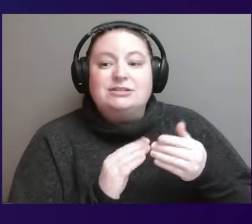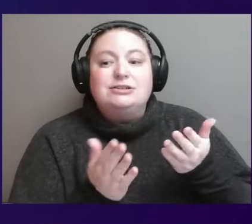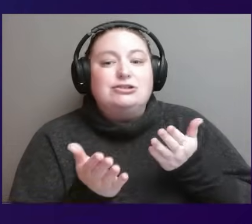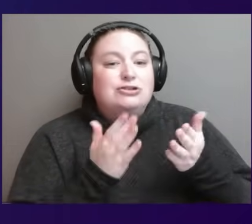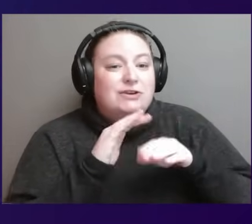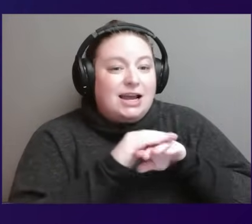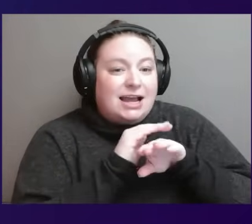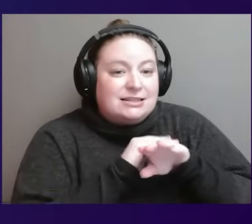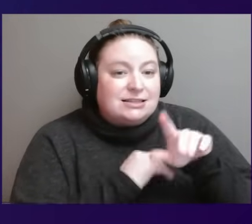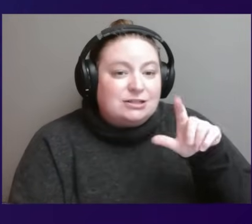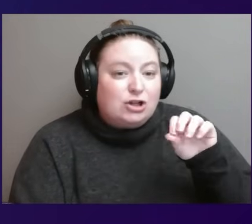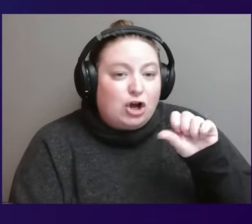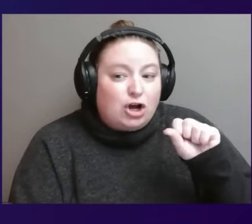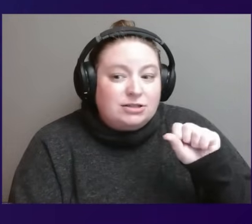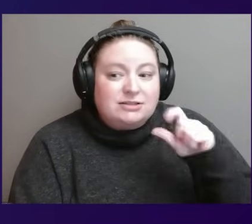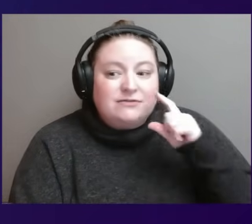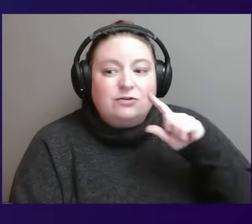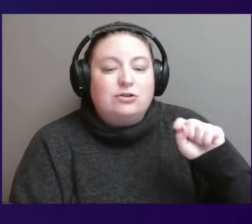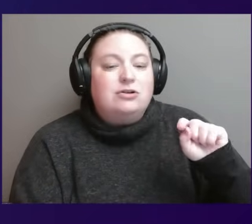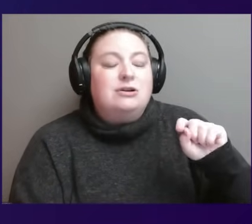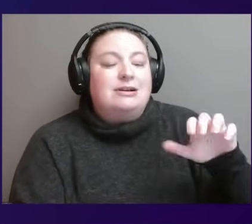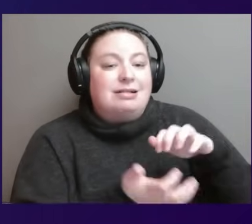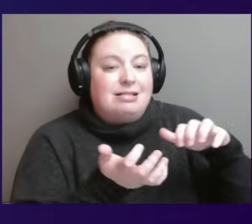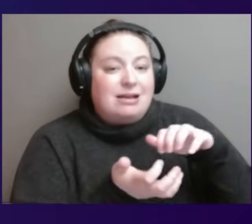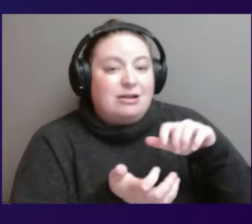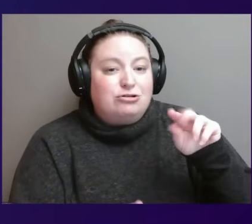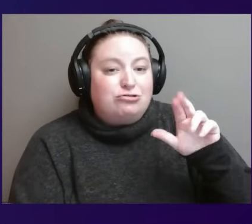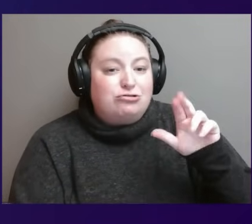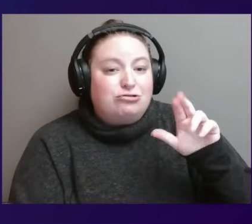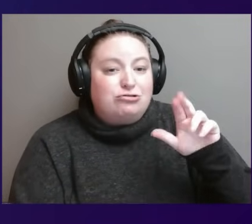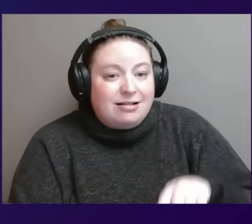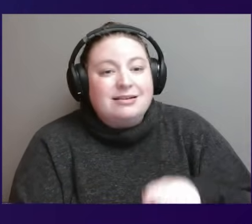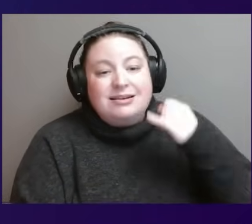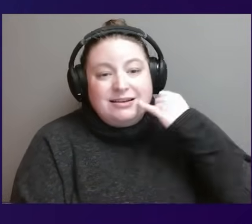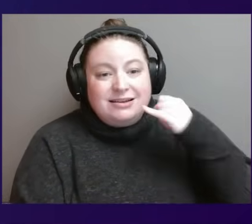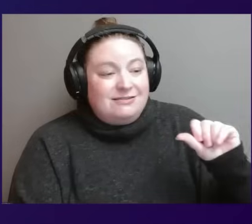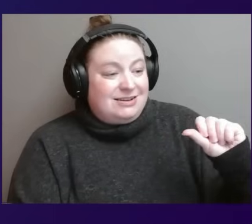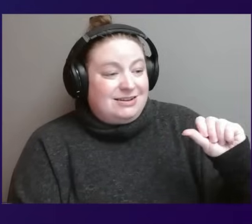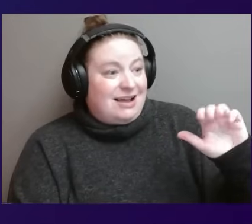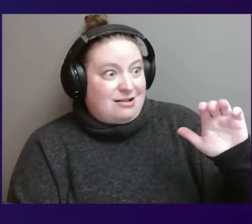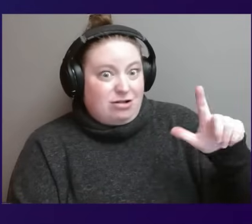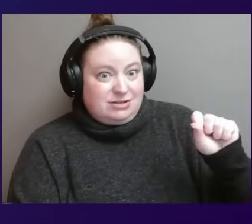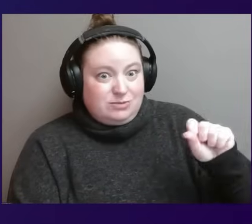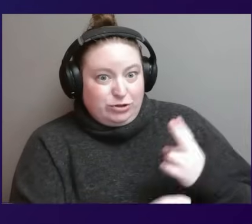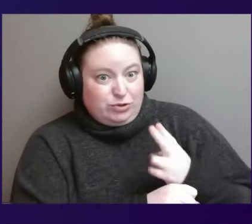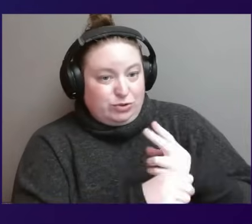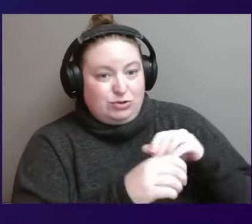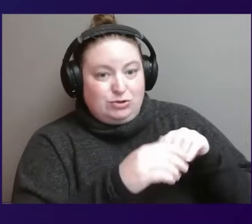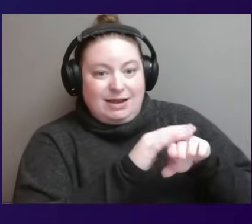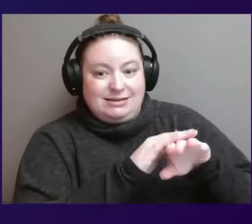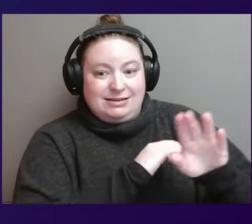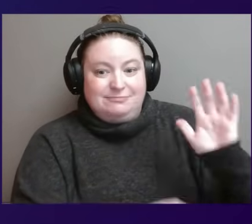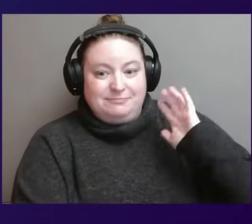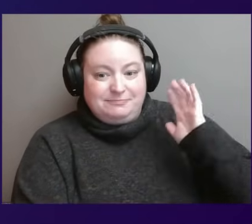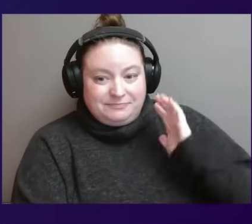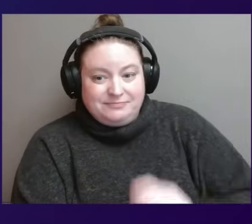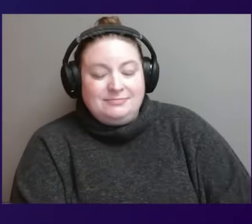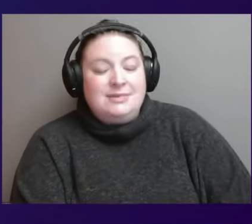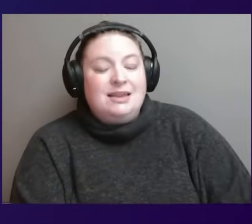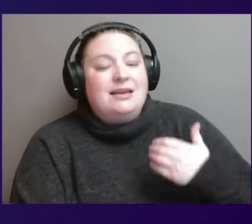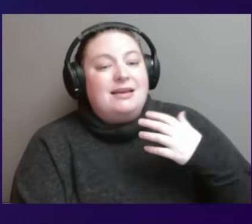to audit whether ACLs were used to gain access to your objects in the past. And then ACLs in inventory reports